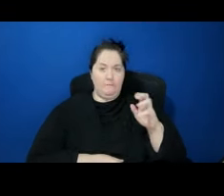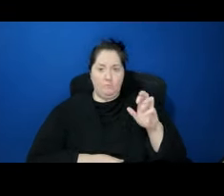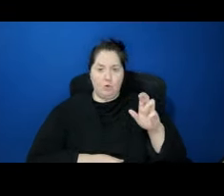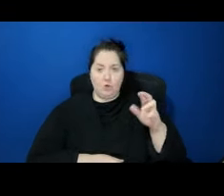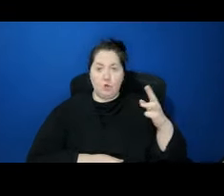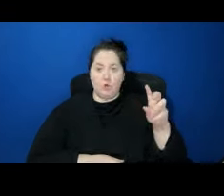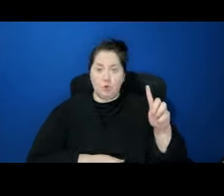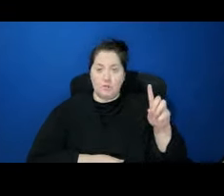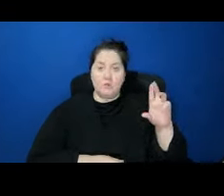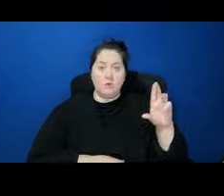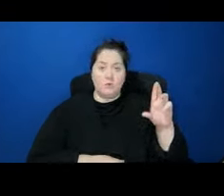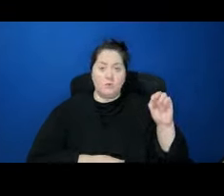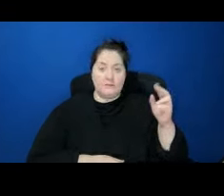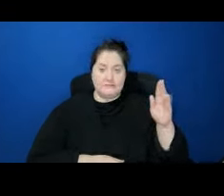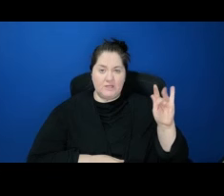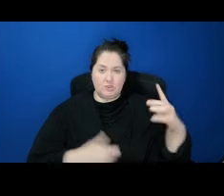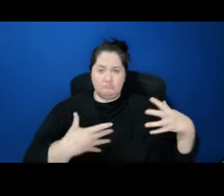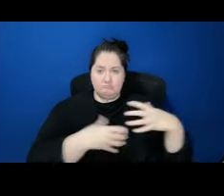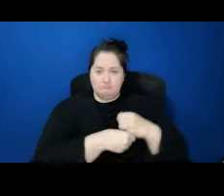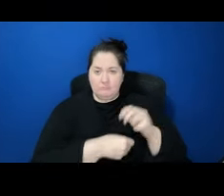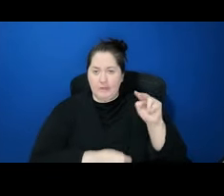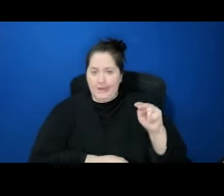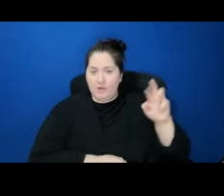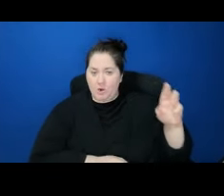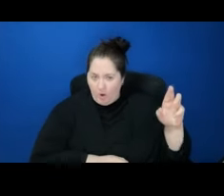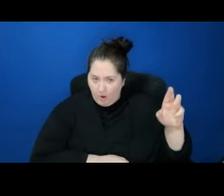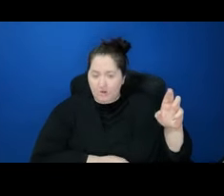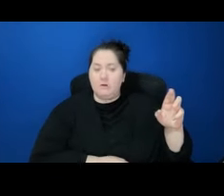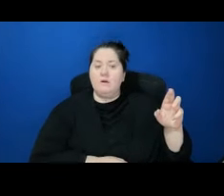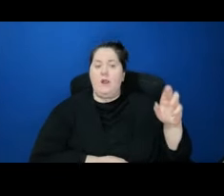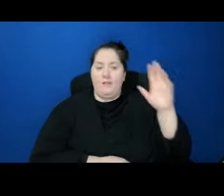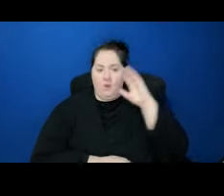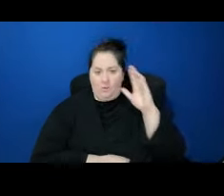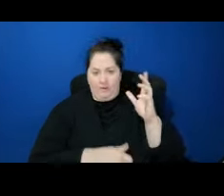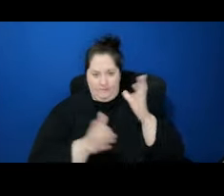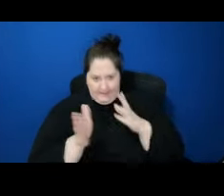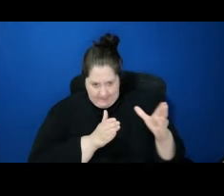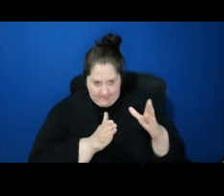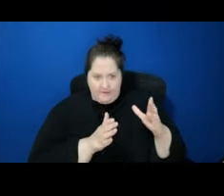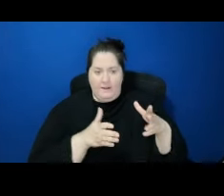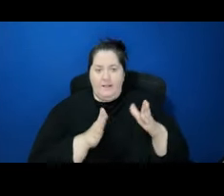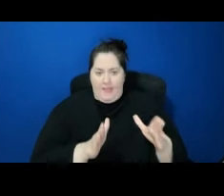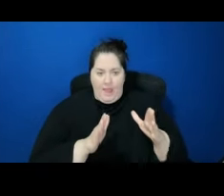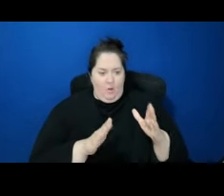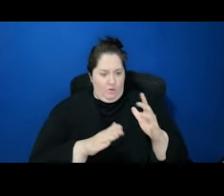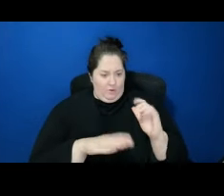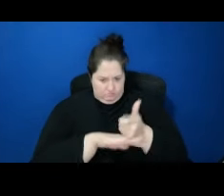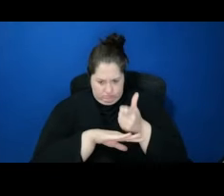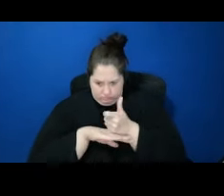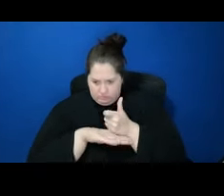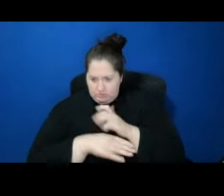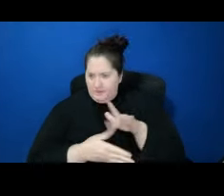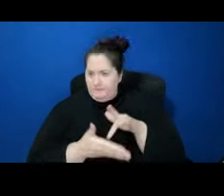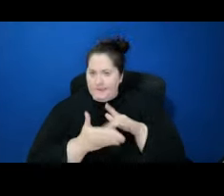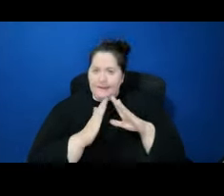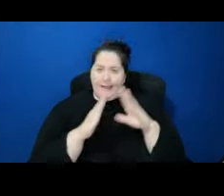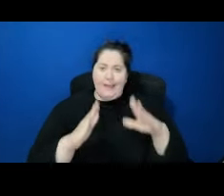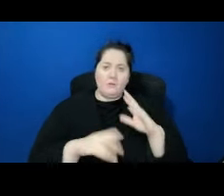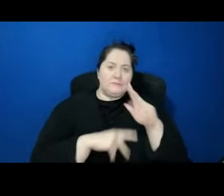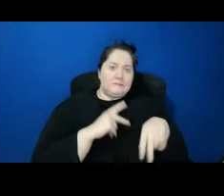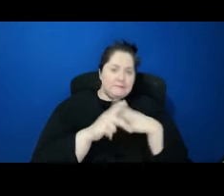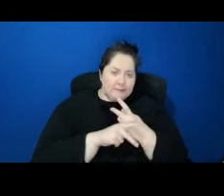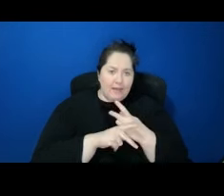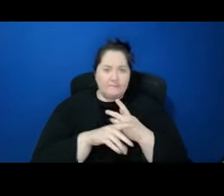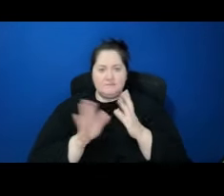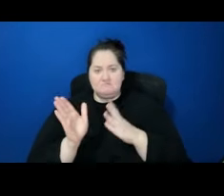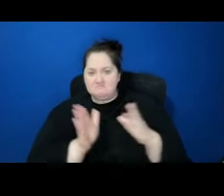that requires that we plan for and allow a range of middle housing types. My